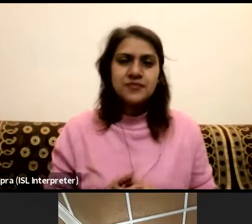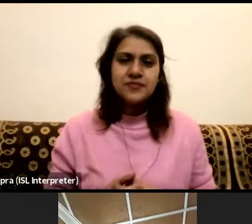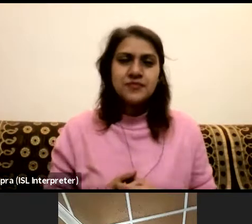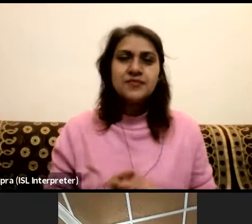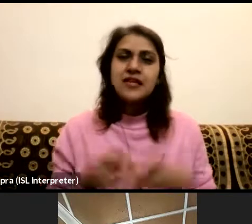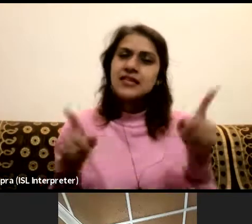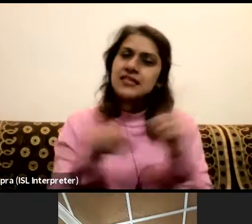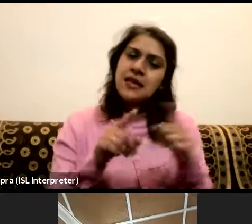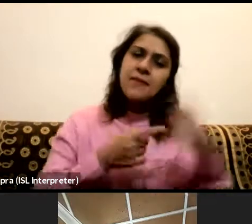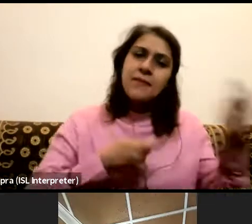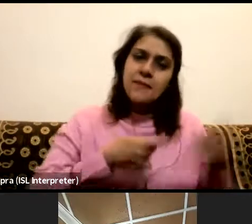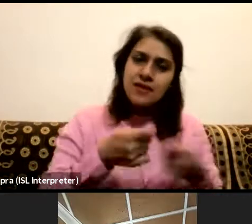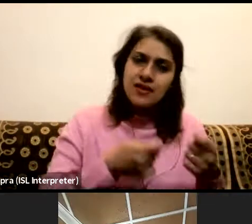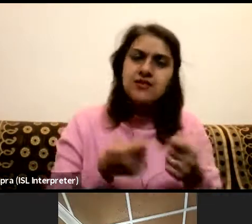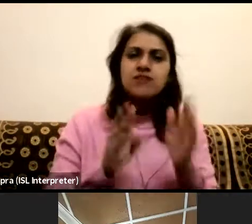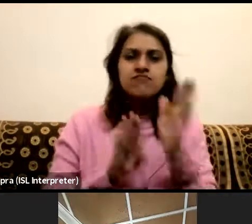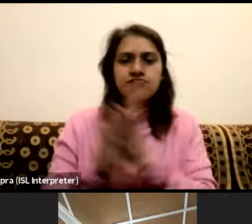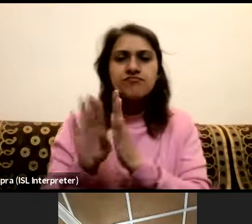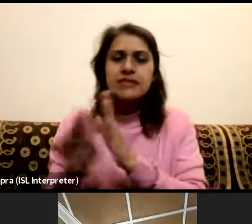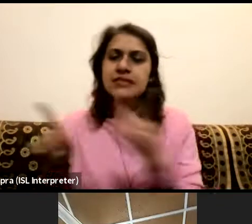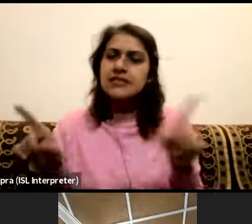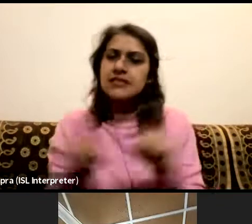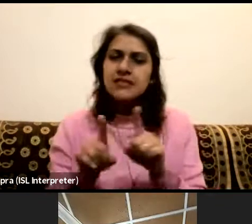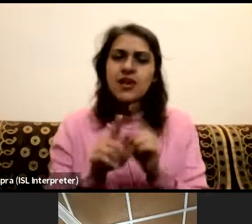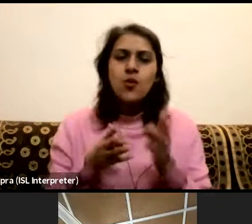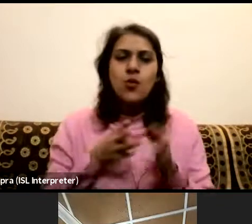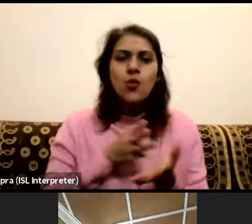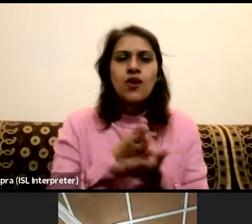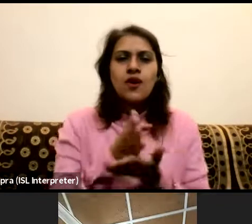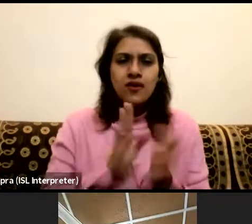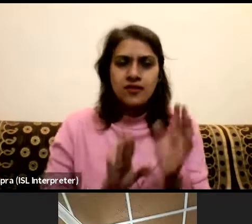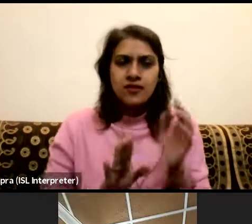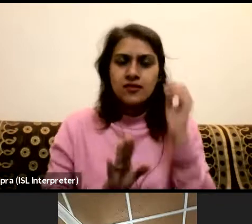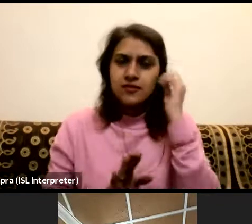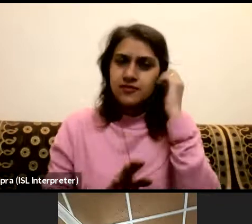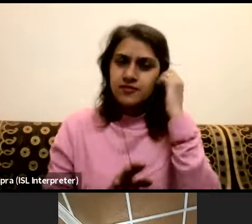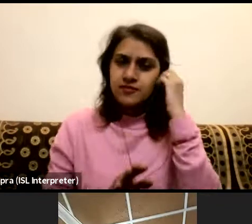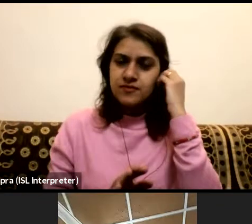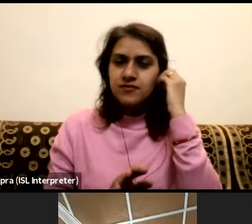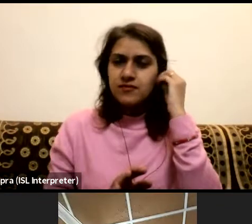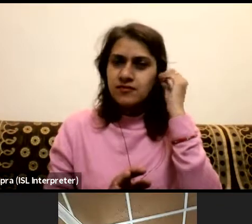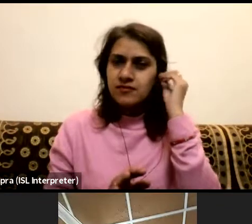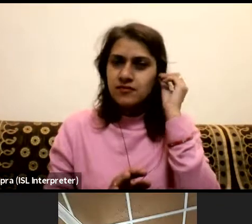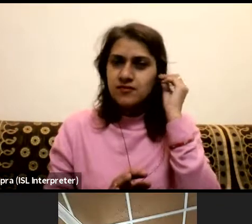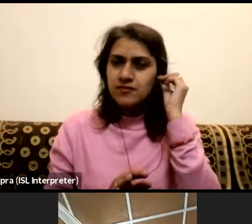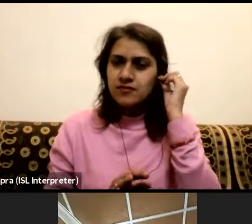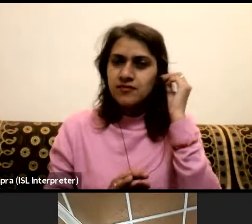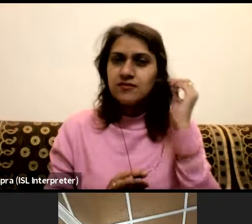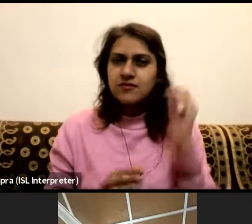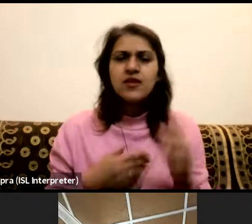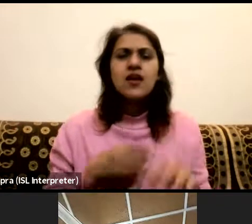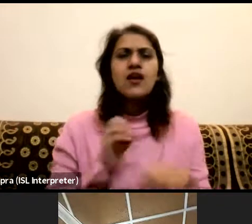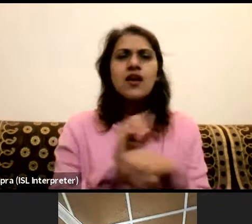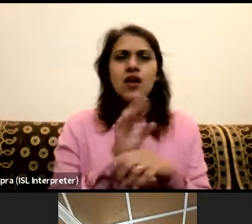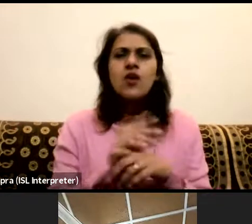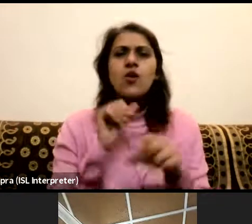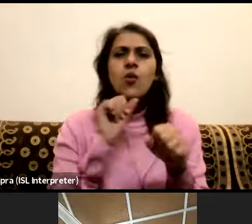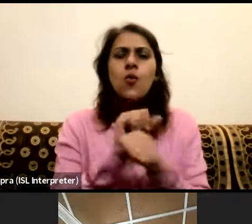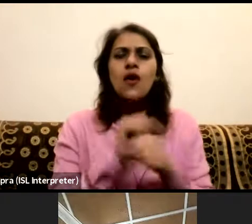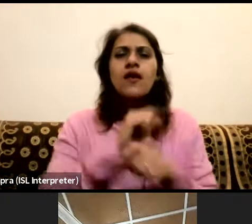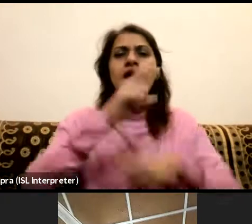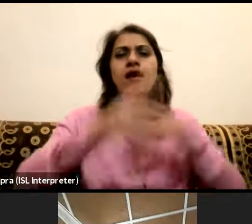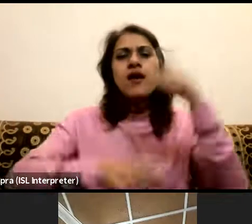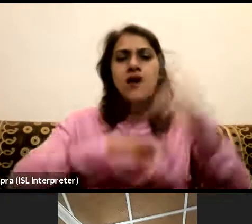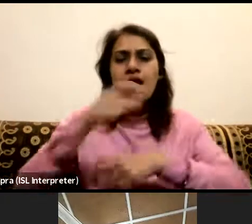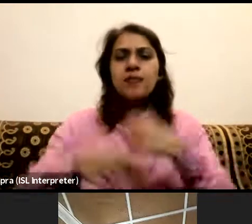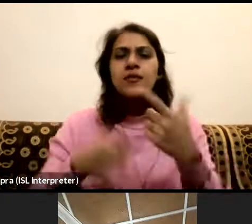So just to give a quick update, we are a council that works very closely with the cross-section of industries to identify the